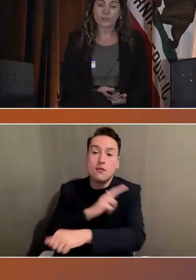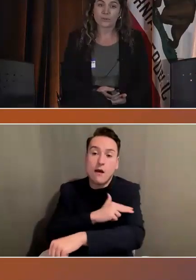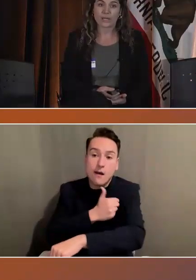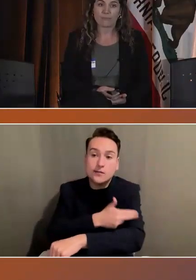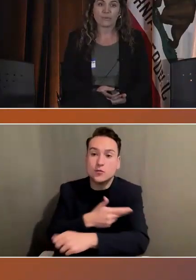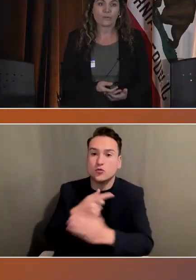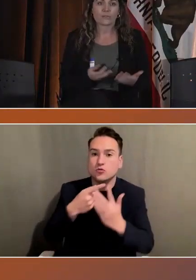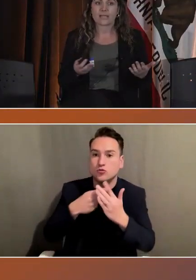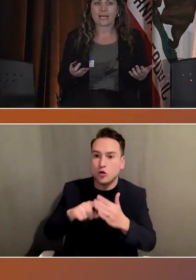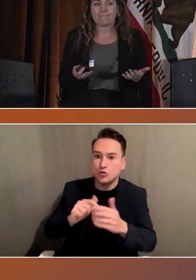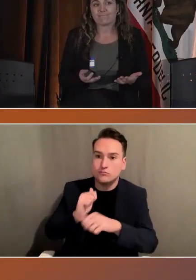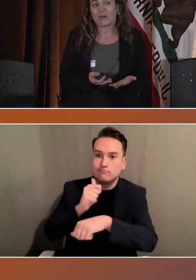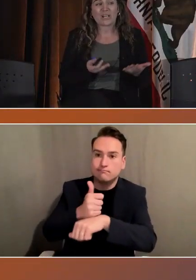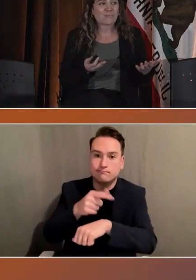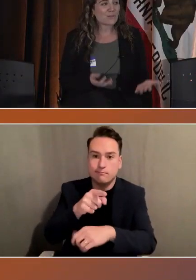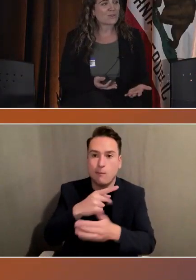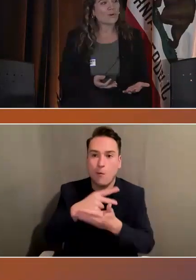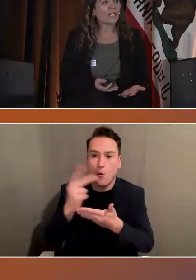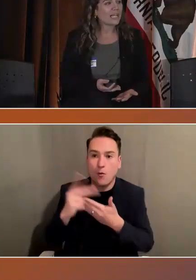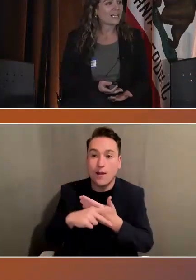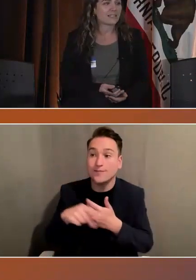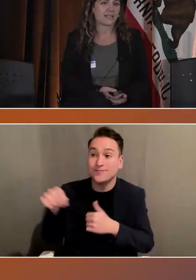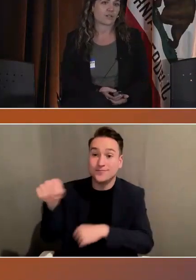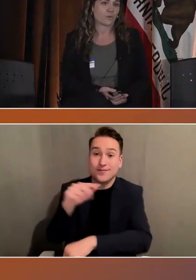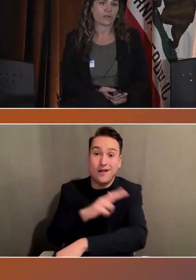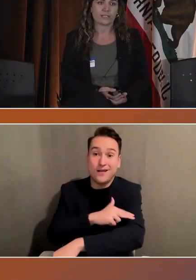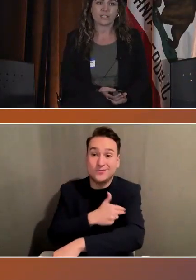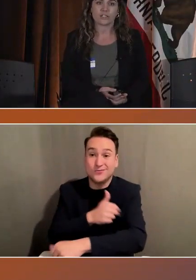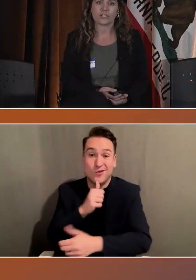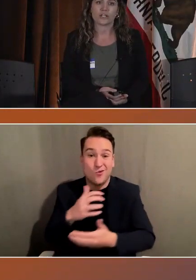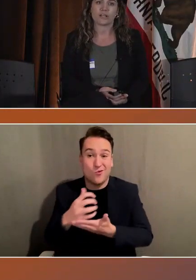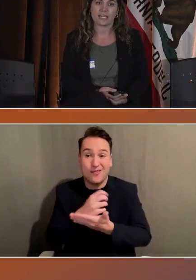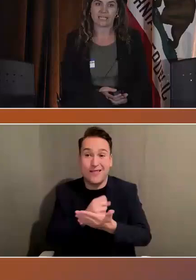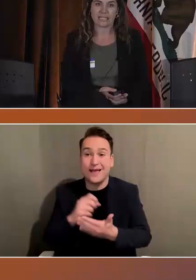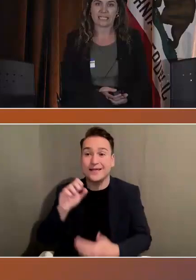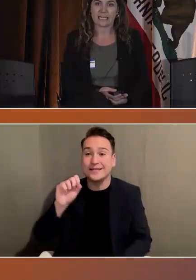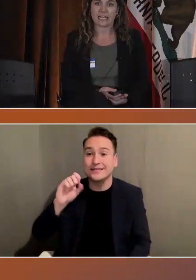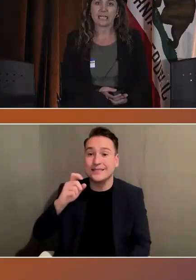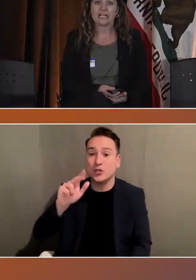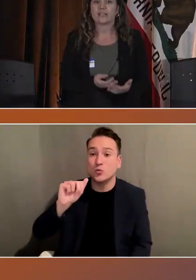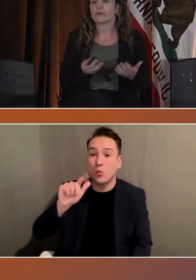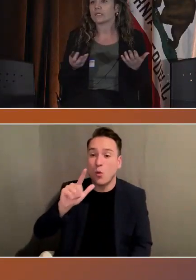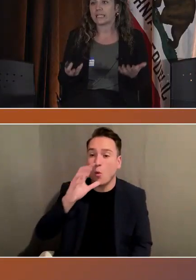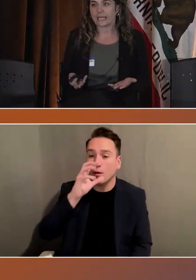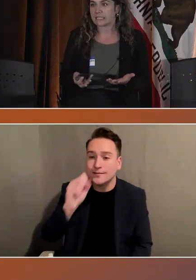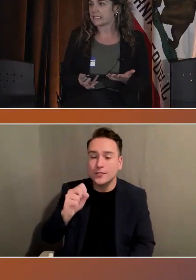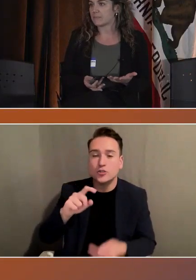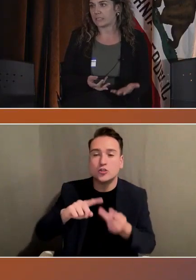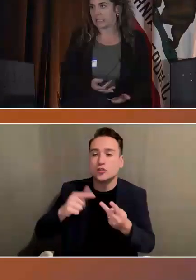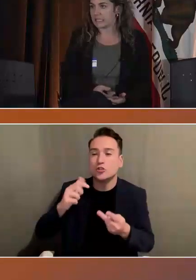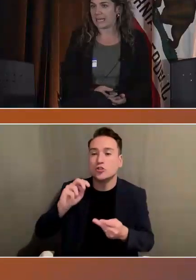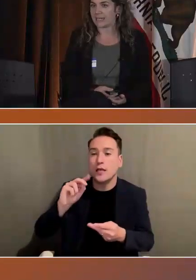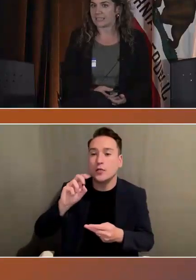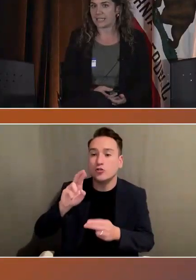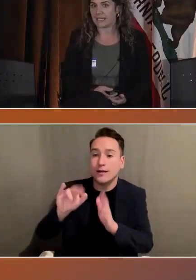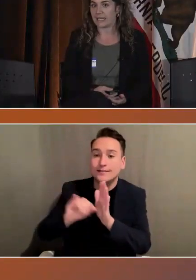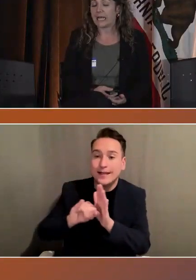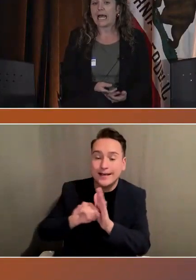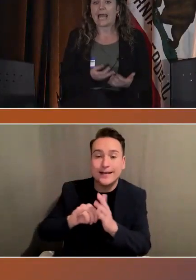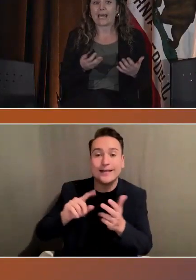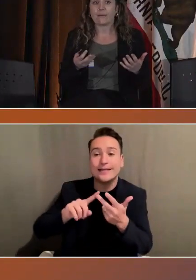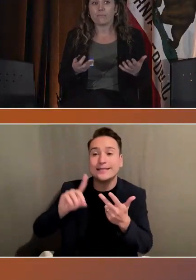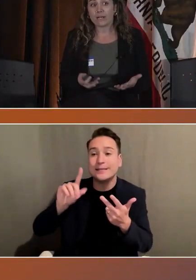this program was that hospitals don't collect sexual orientation, gender identity data. They don't collect disability status